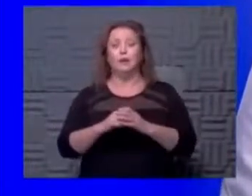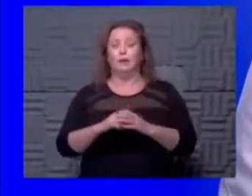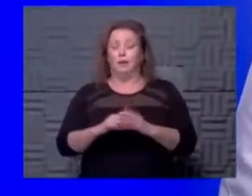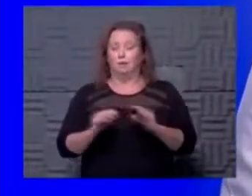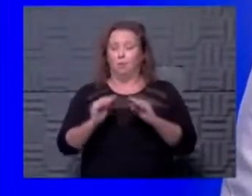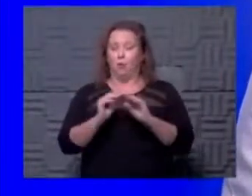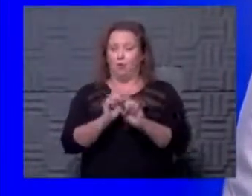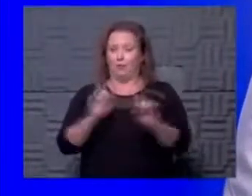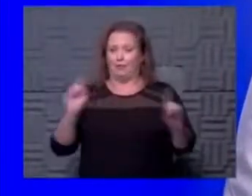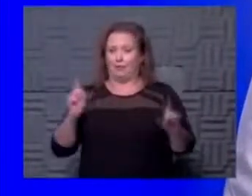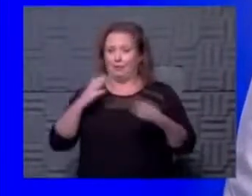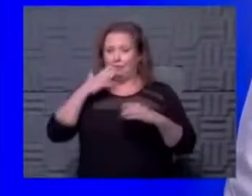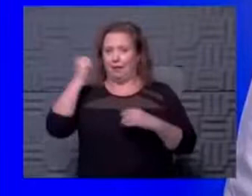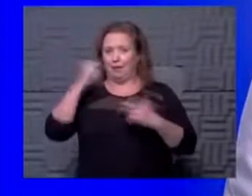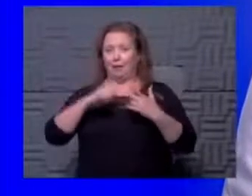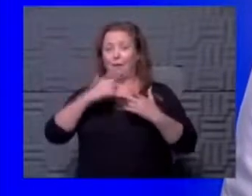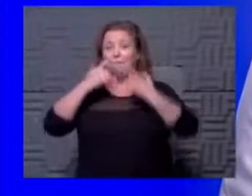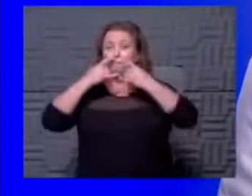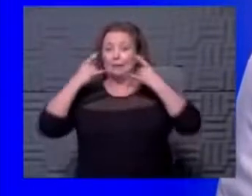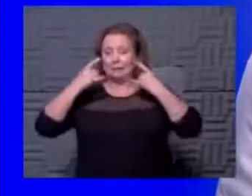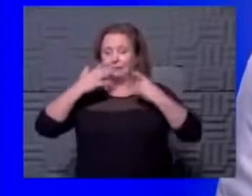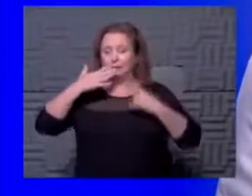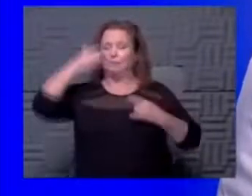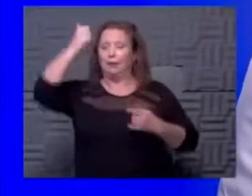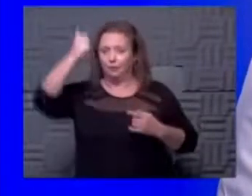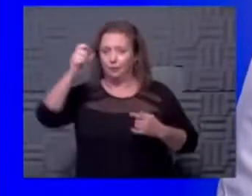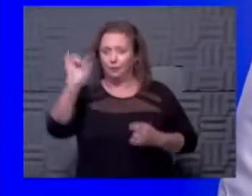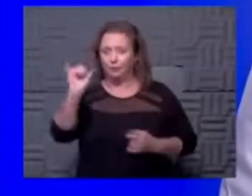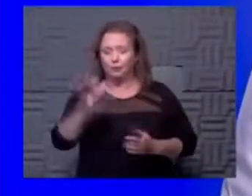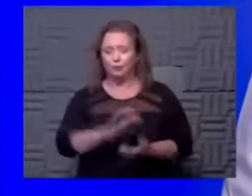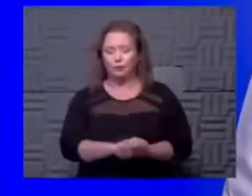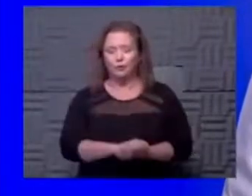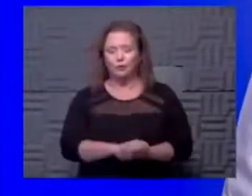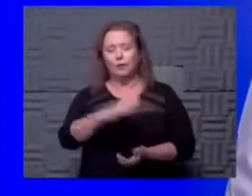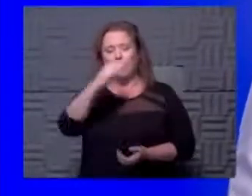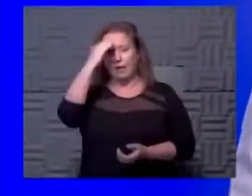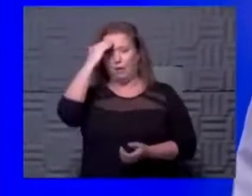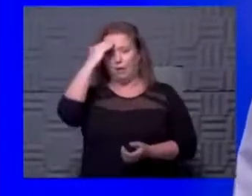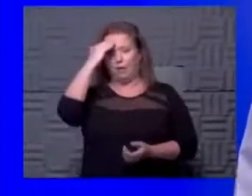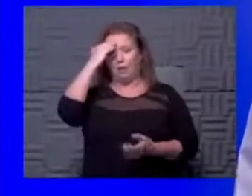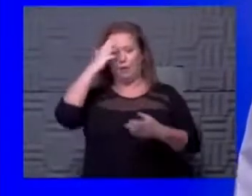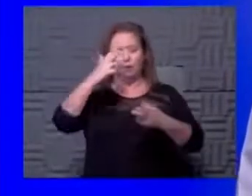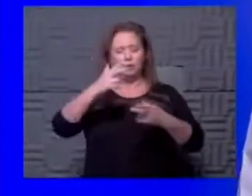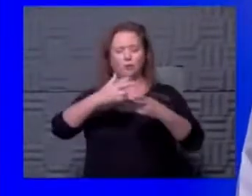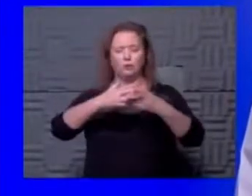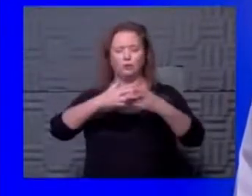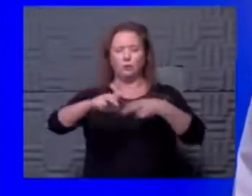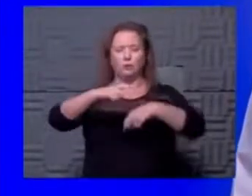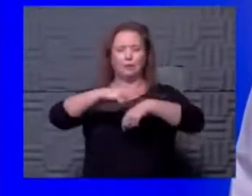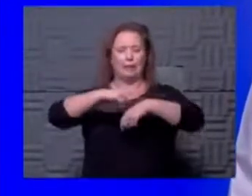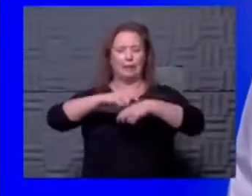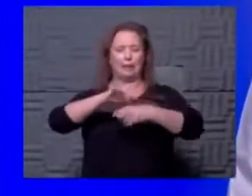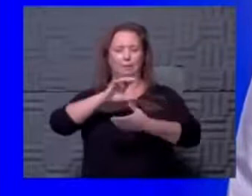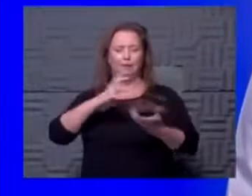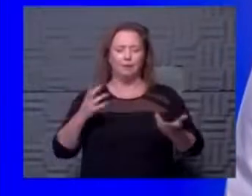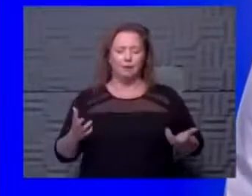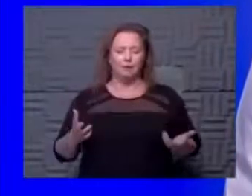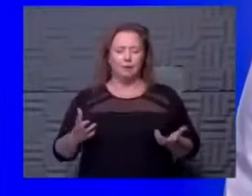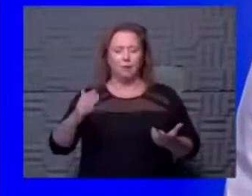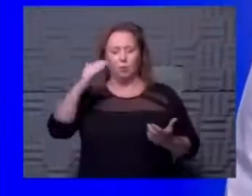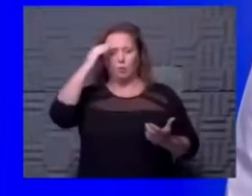better. Masking is definitely better. But we do know, and this is a short amount of time, we do know